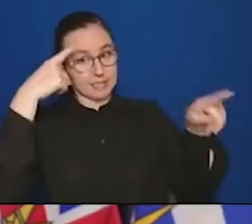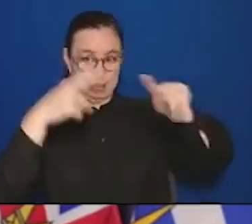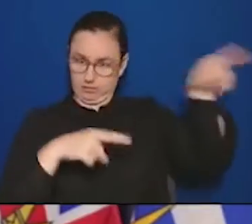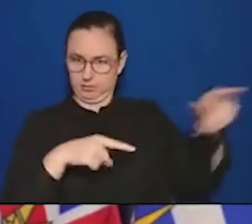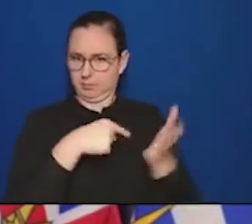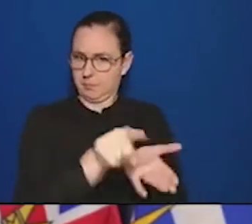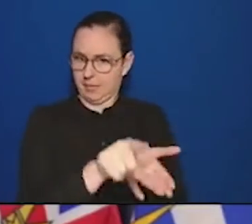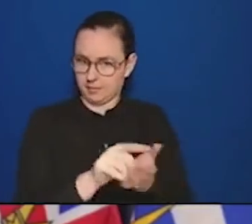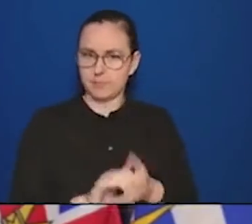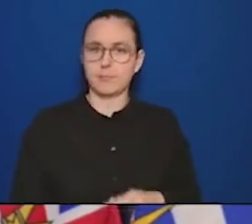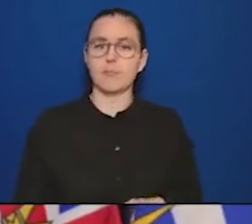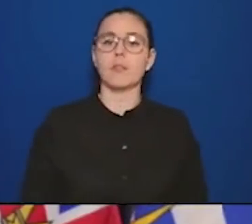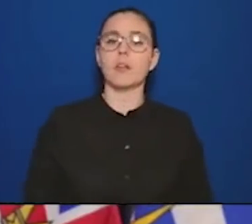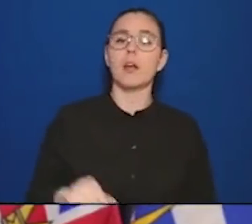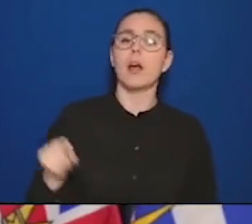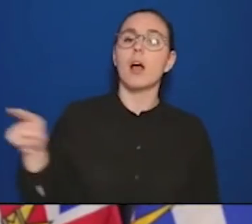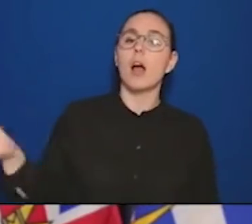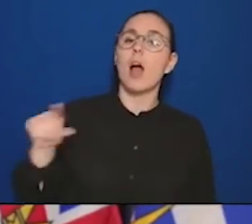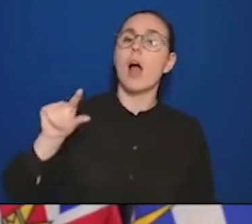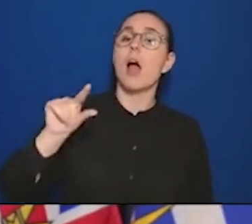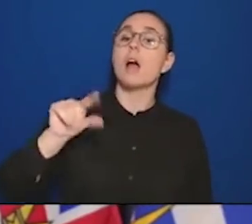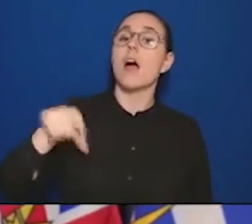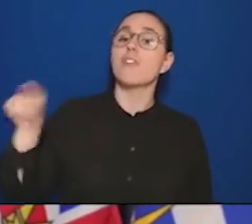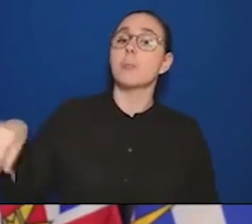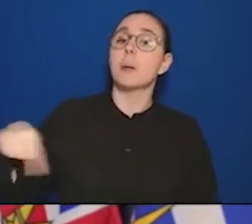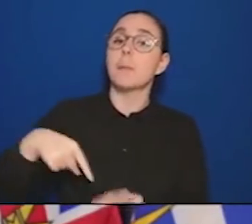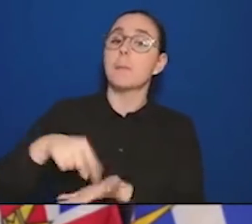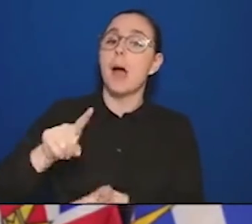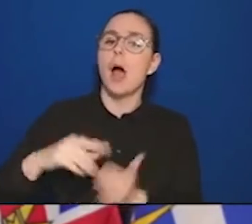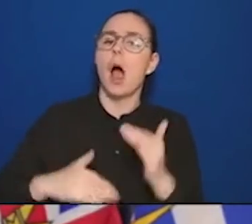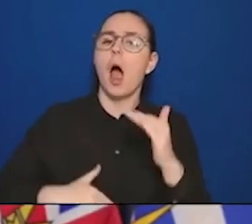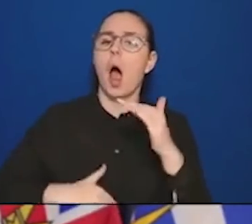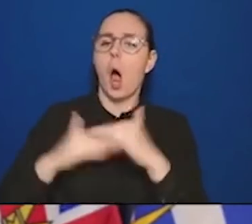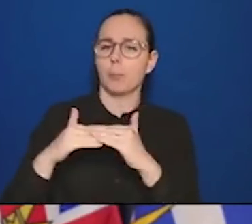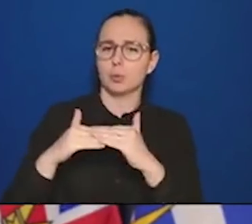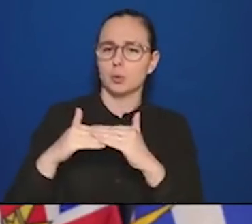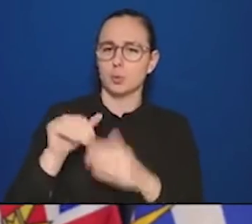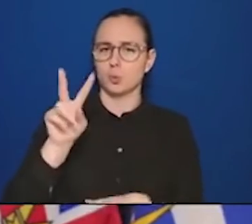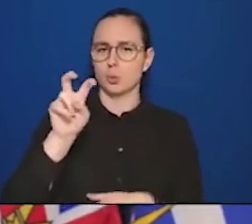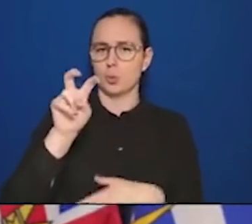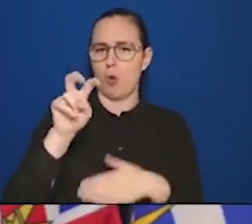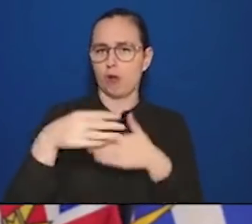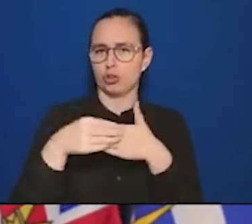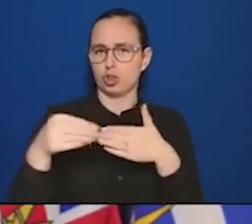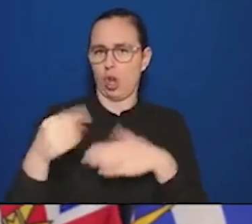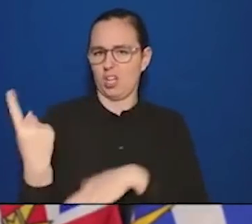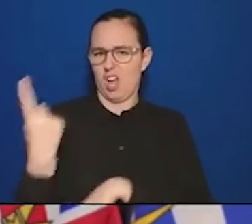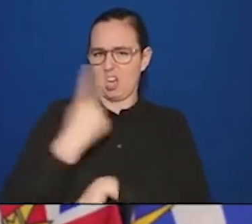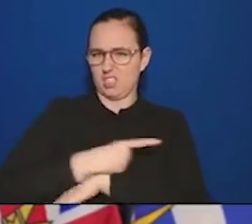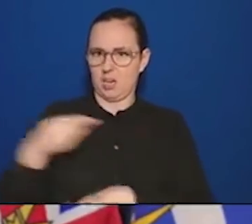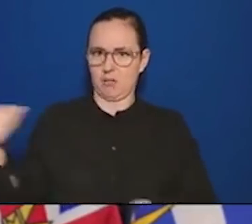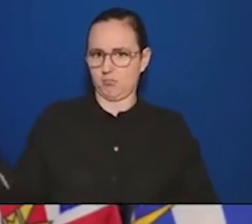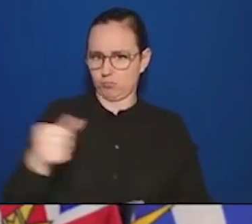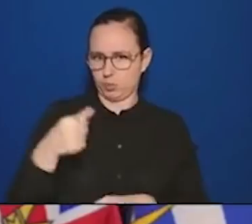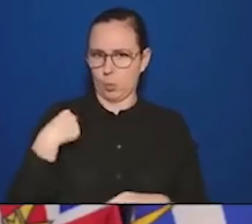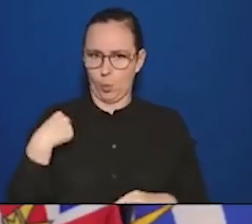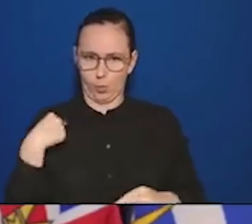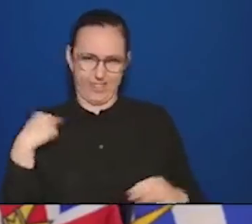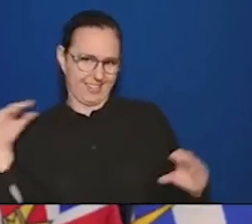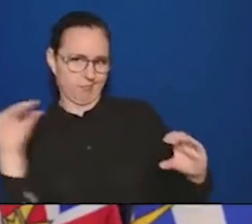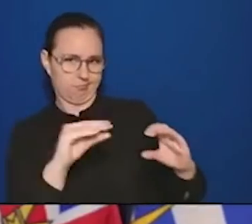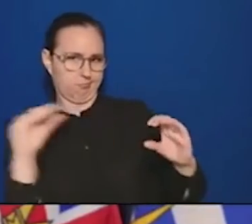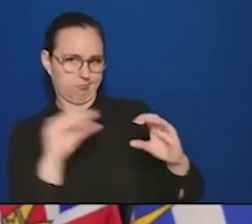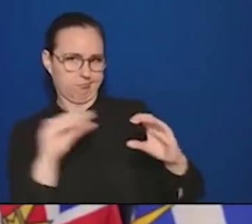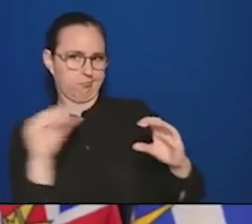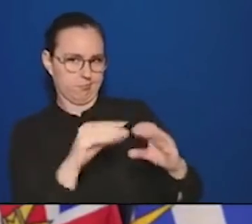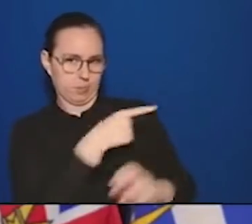government up to $200 per day. So this was to allow workers to so that they